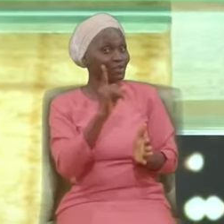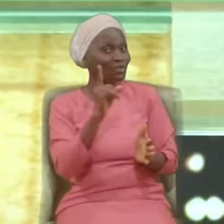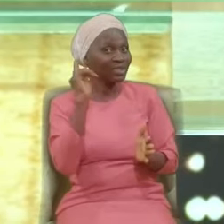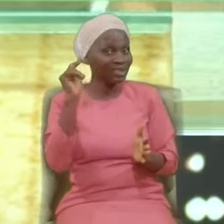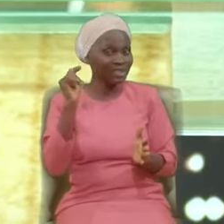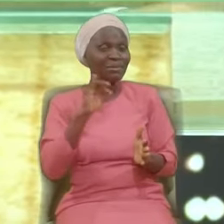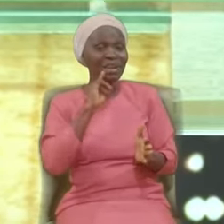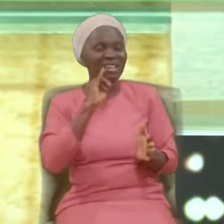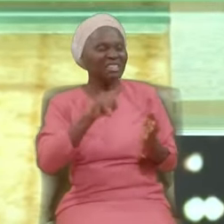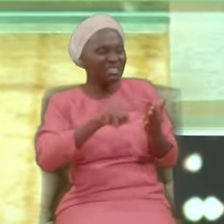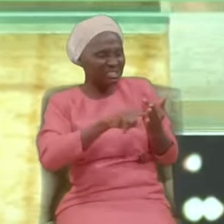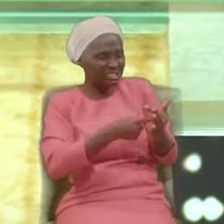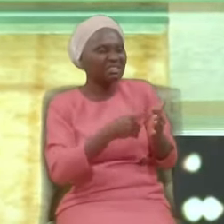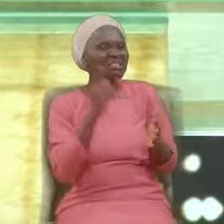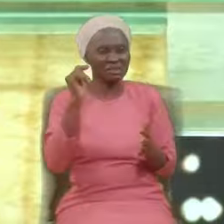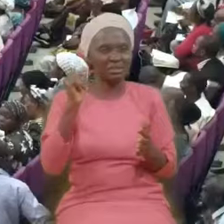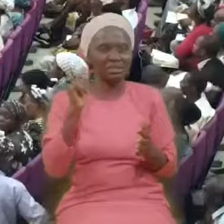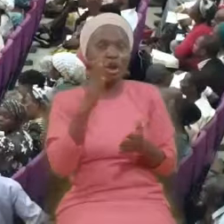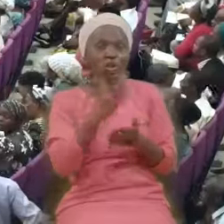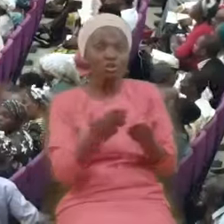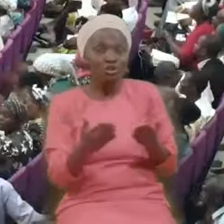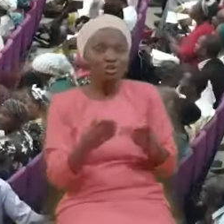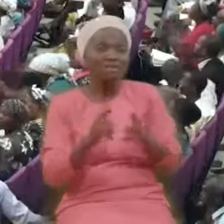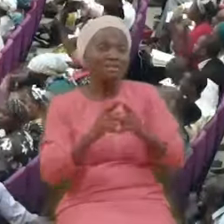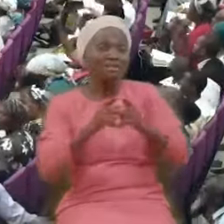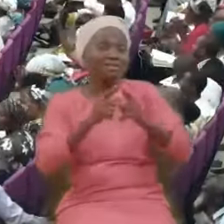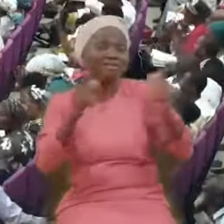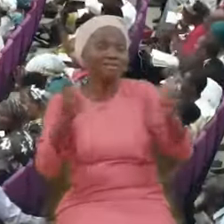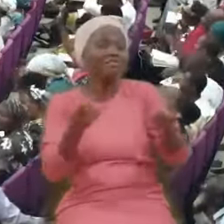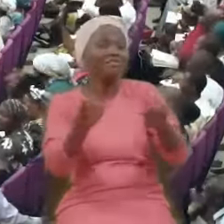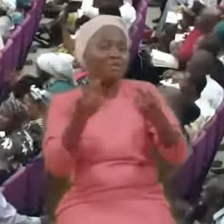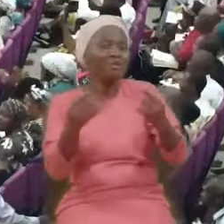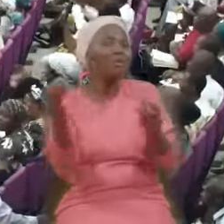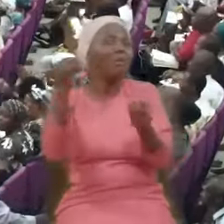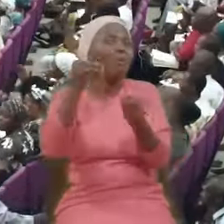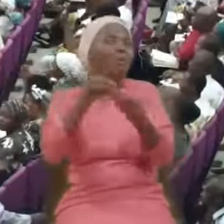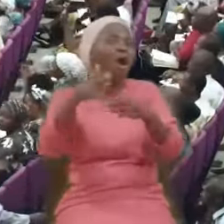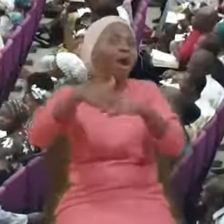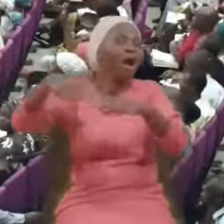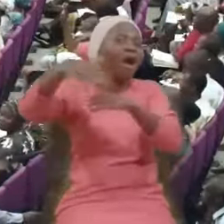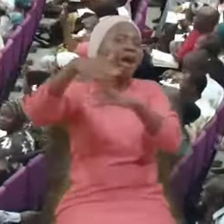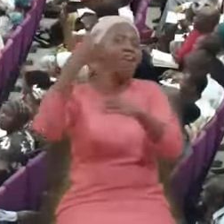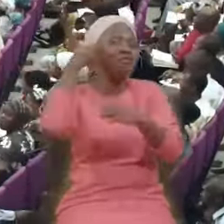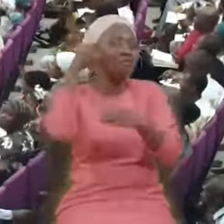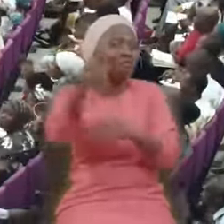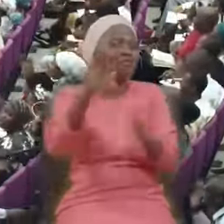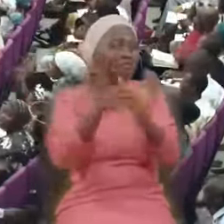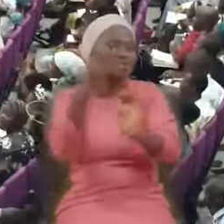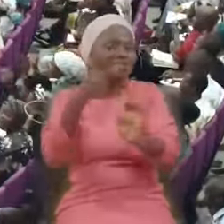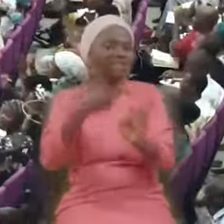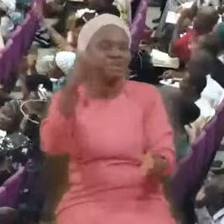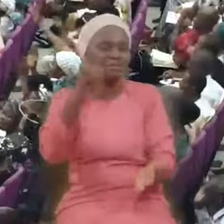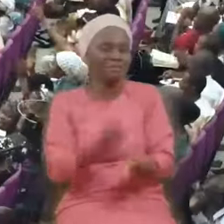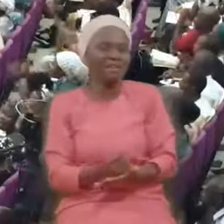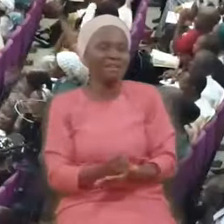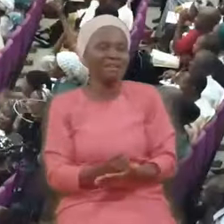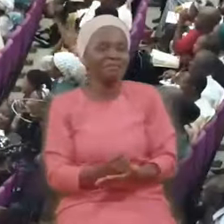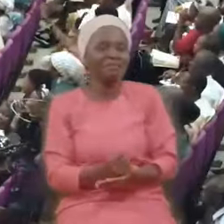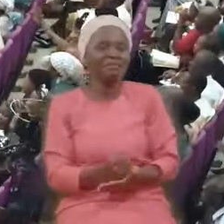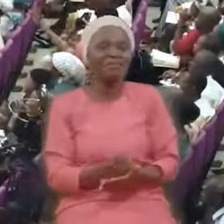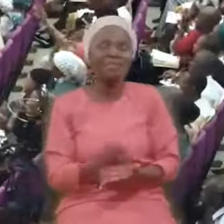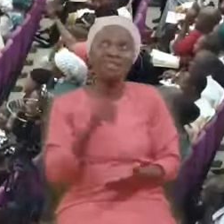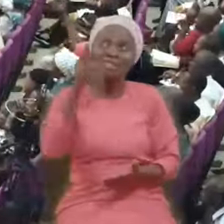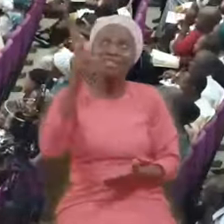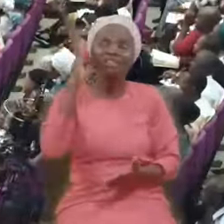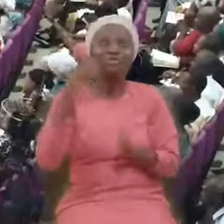testimony. Something is coming on top. I said something is coming on top. It will show